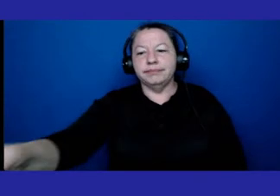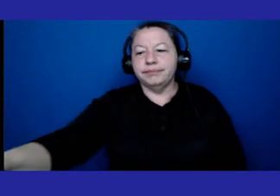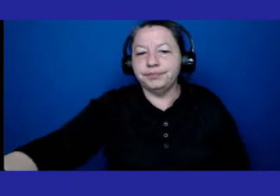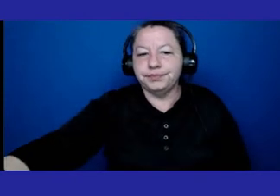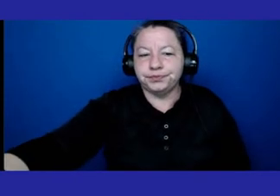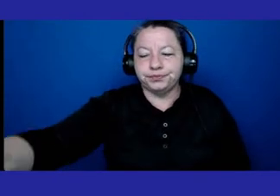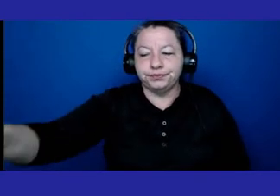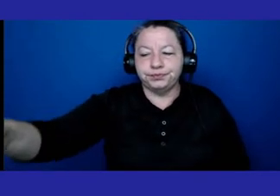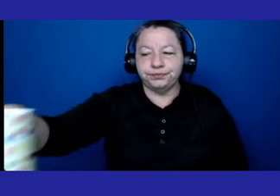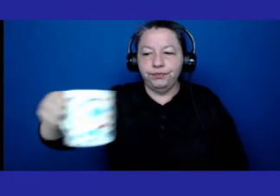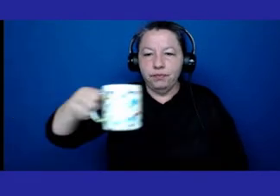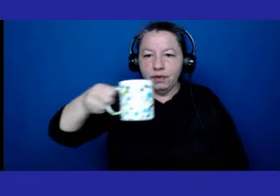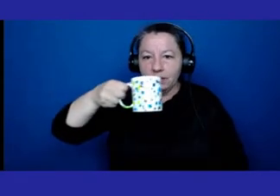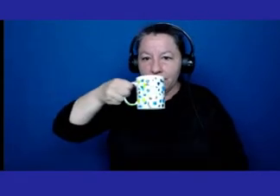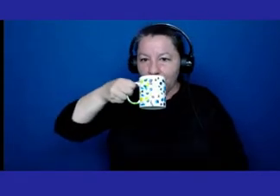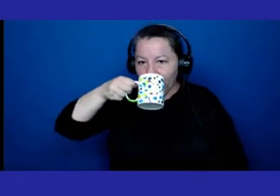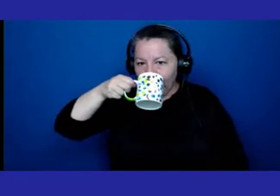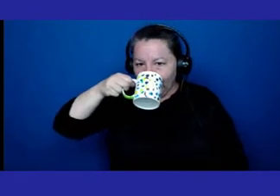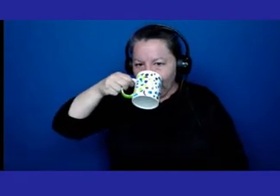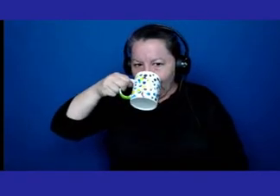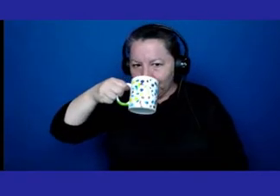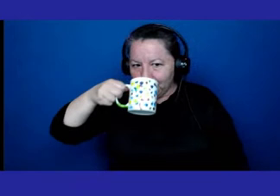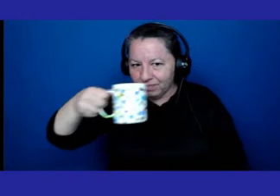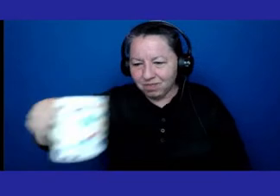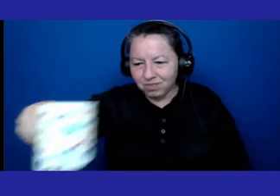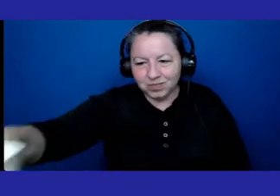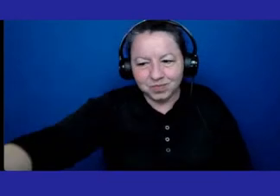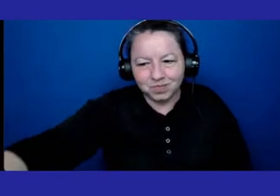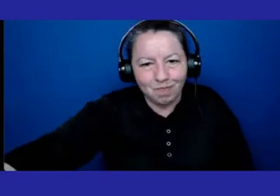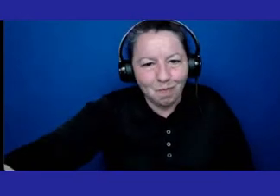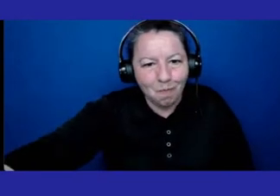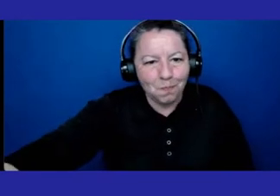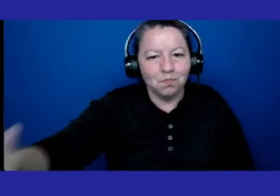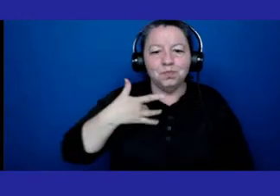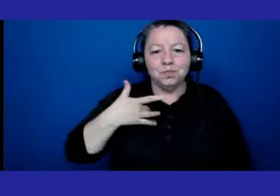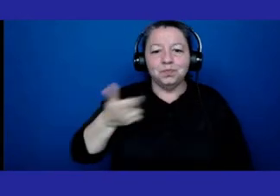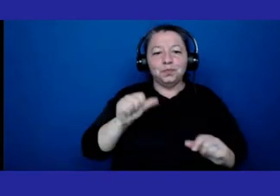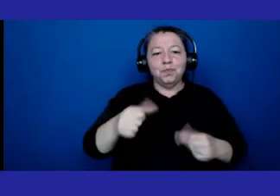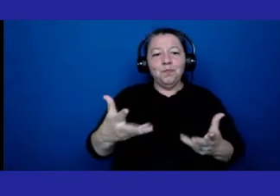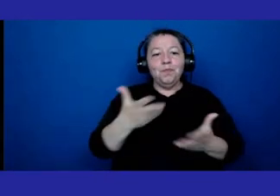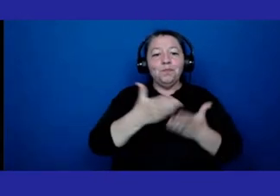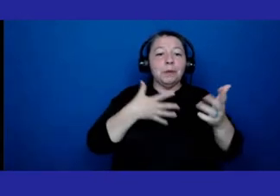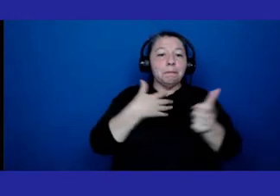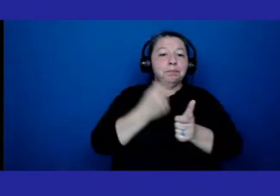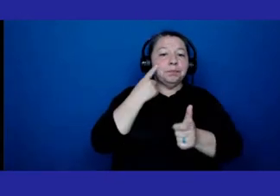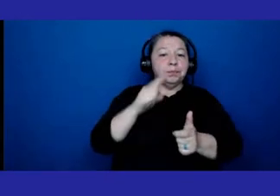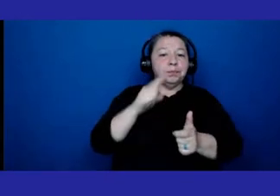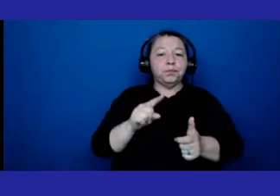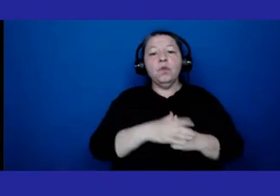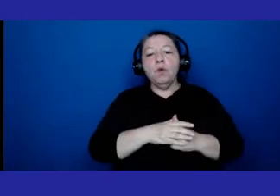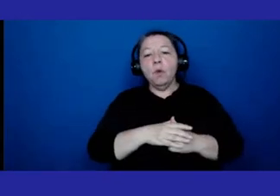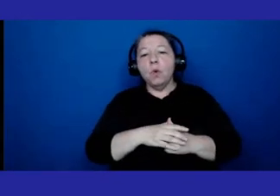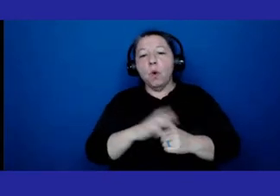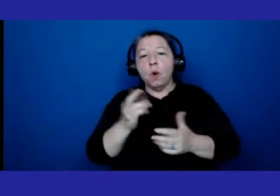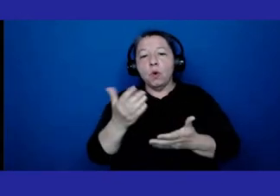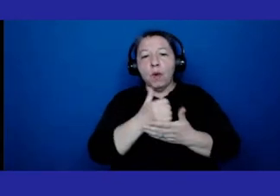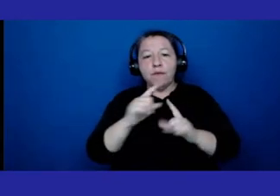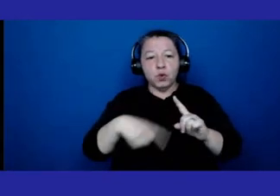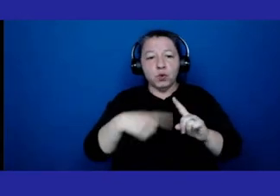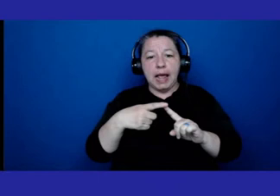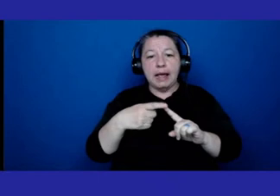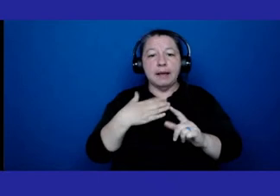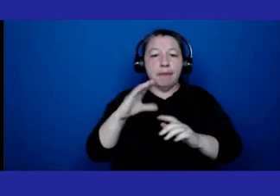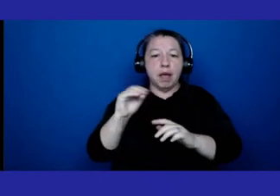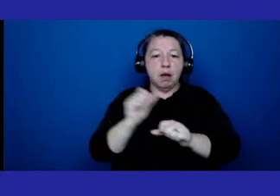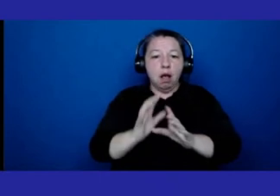Thanks. Okay, so we typically try to provide some update on revenue cycle, and my colleagues, Bob Milliken and Jason